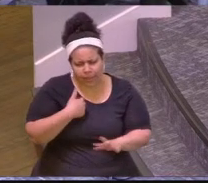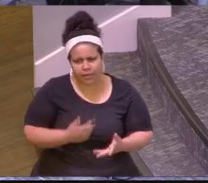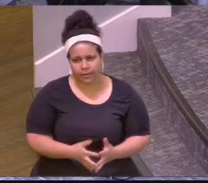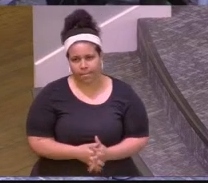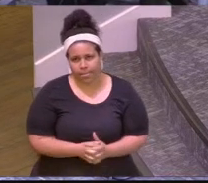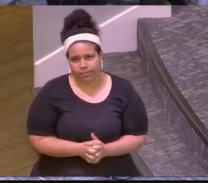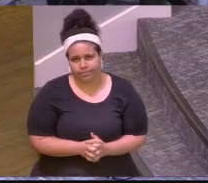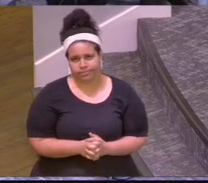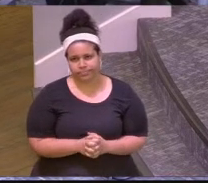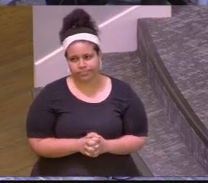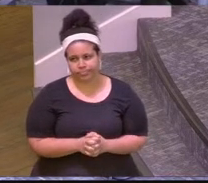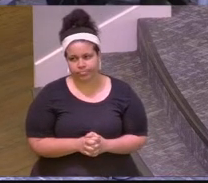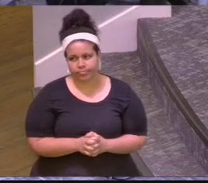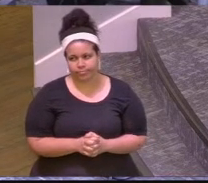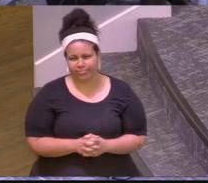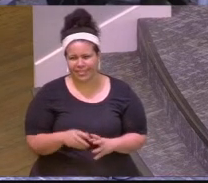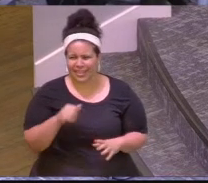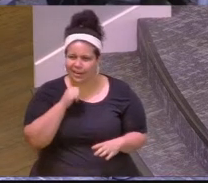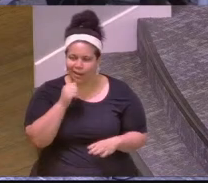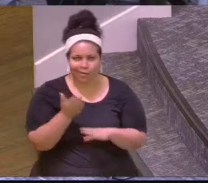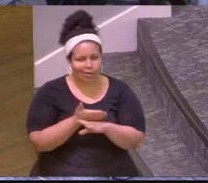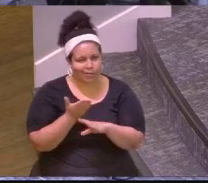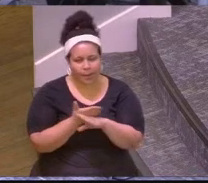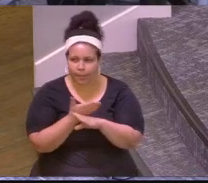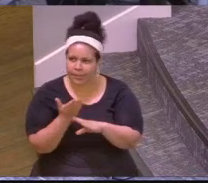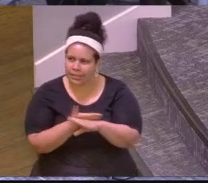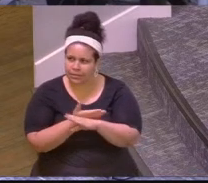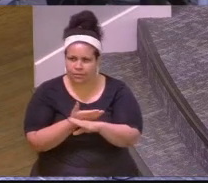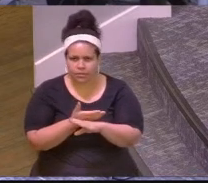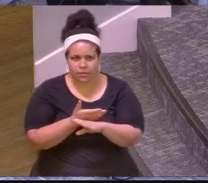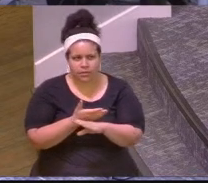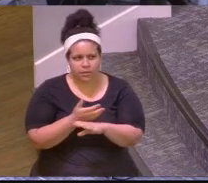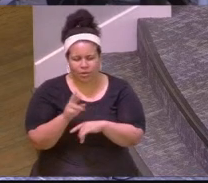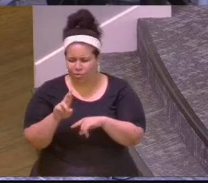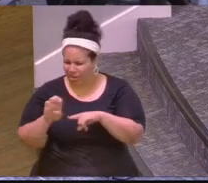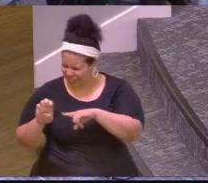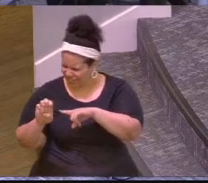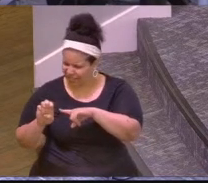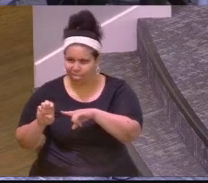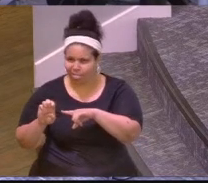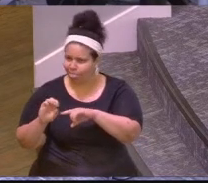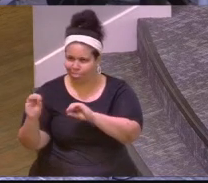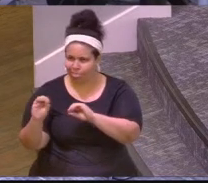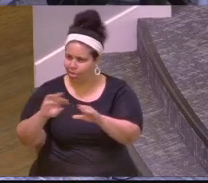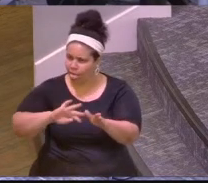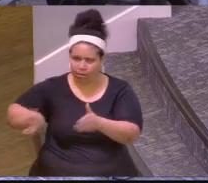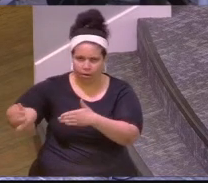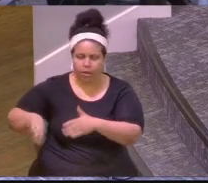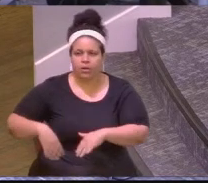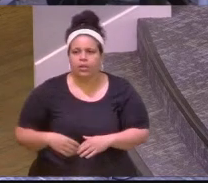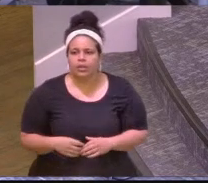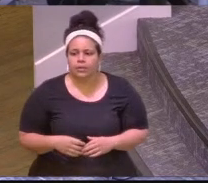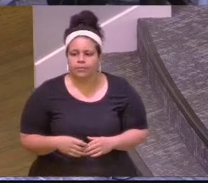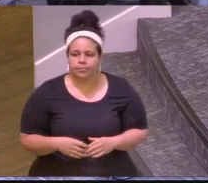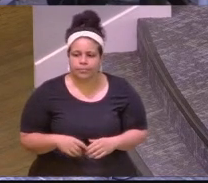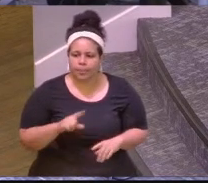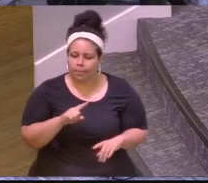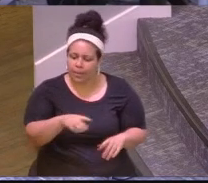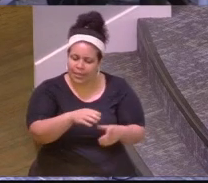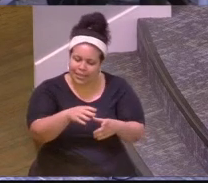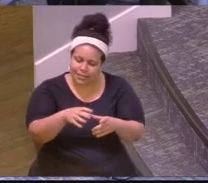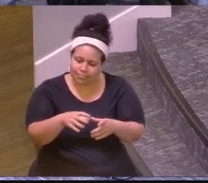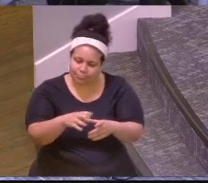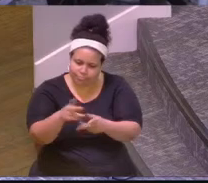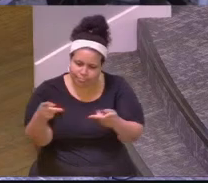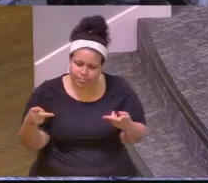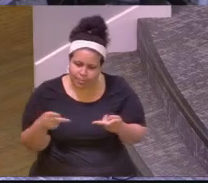I don't want to see it repurposed. I don't want to see it anything. I want it to be the space that honors its